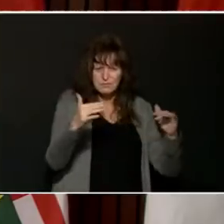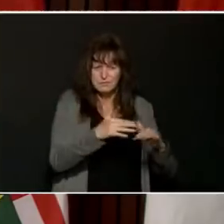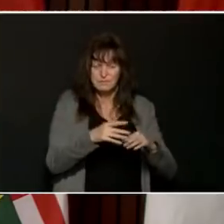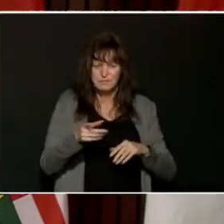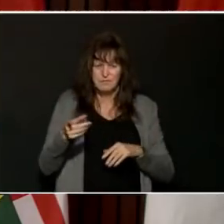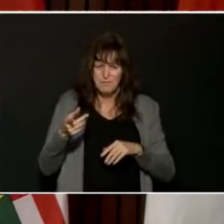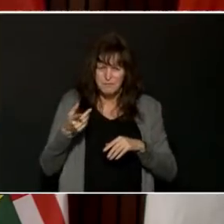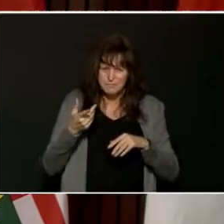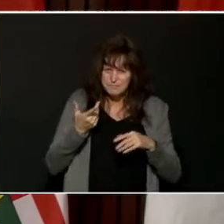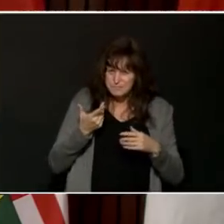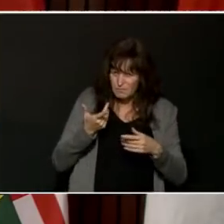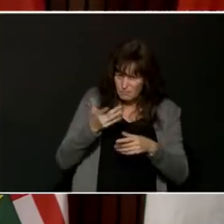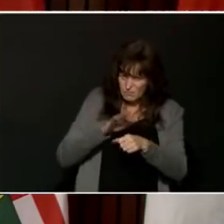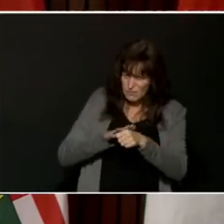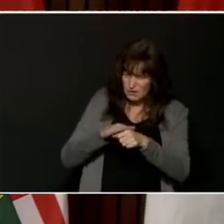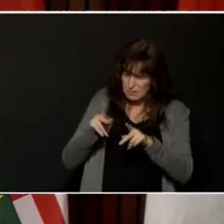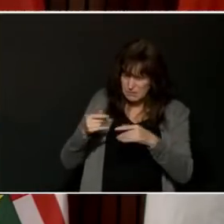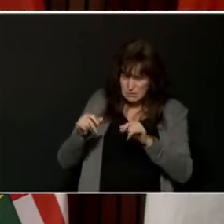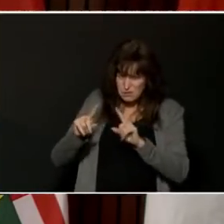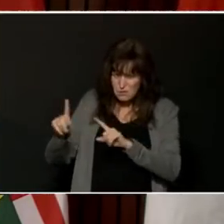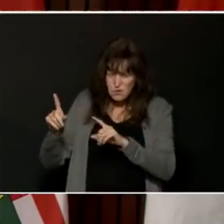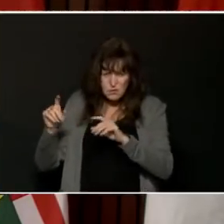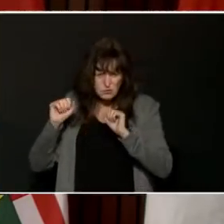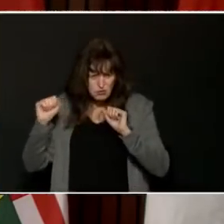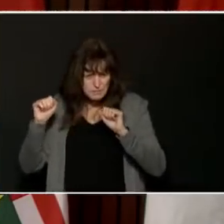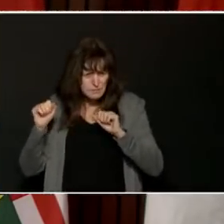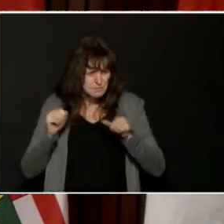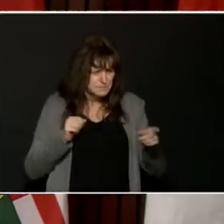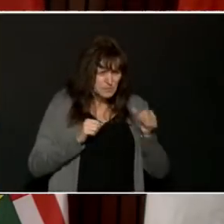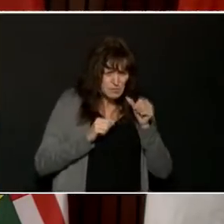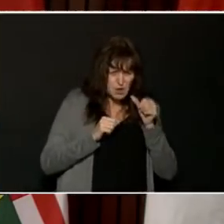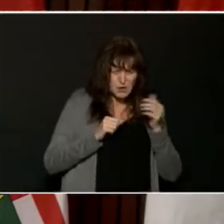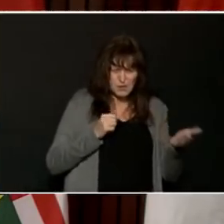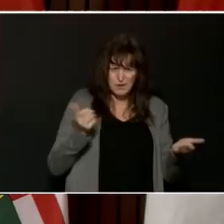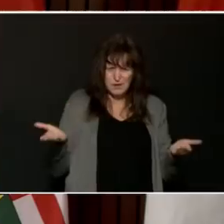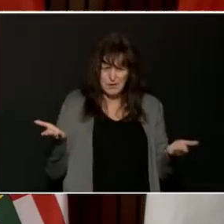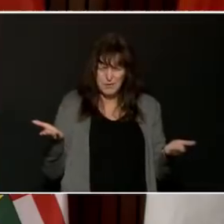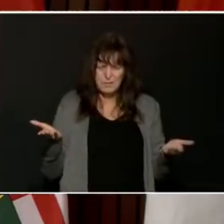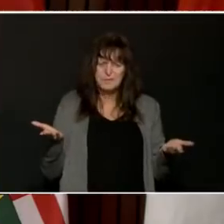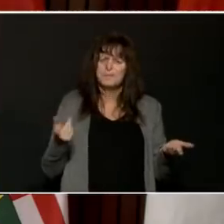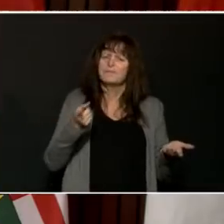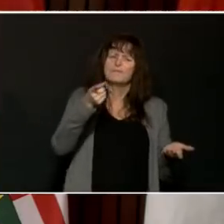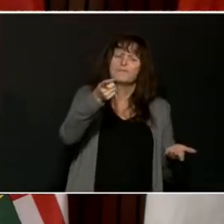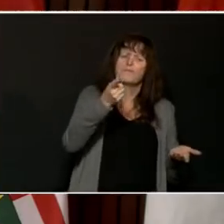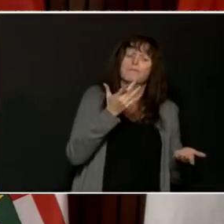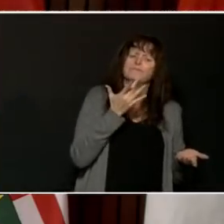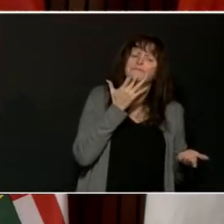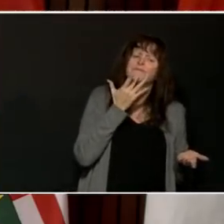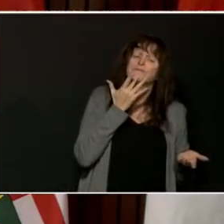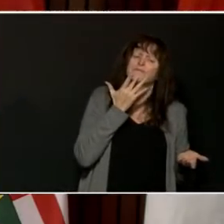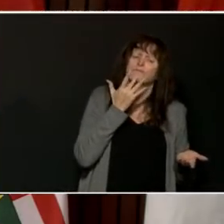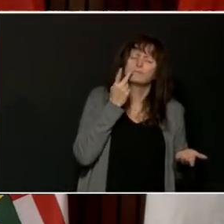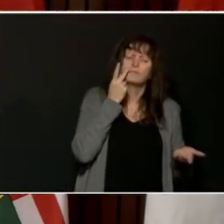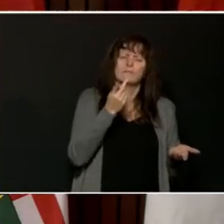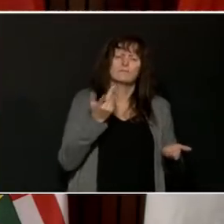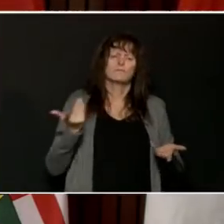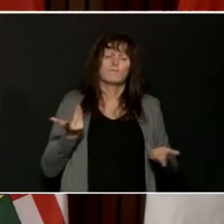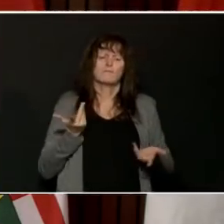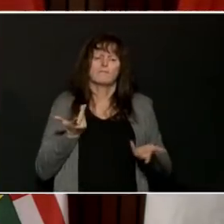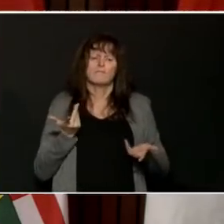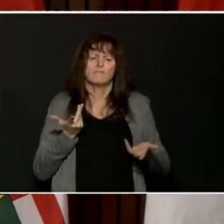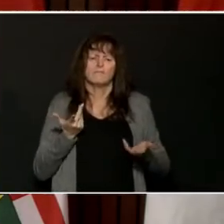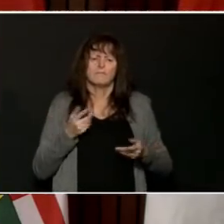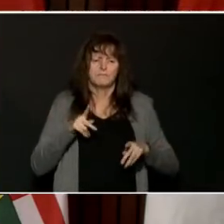whatnot, and bars? What would you like to see there? Should people just be seated at tables